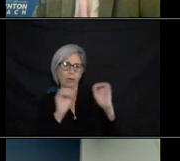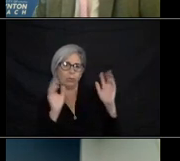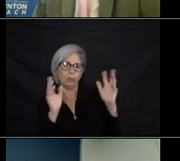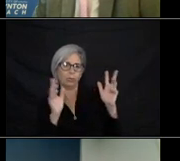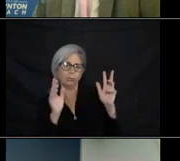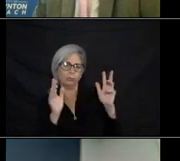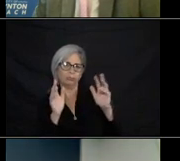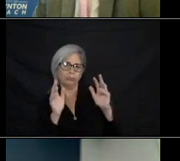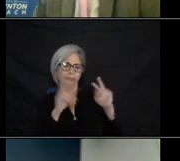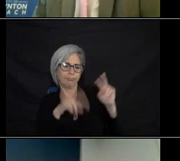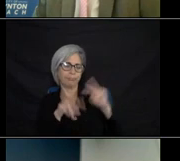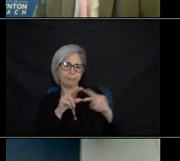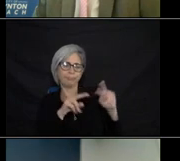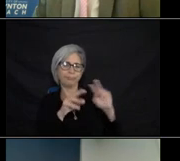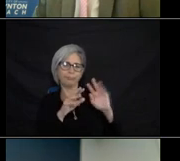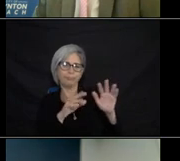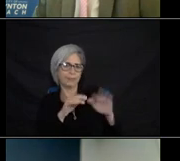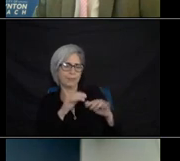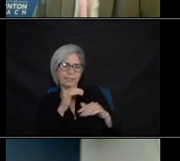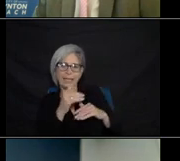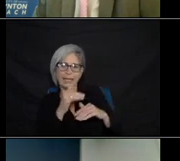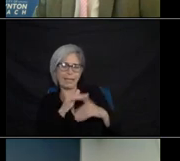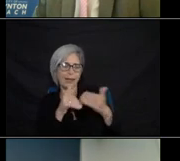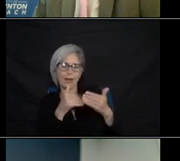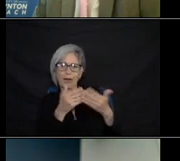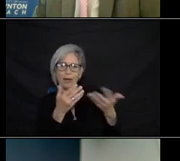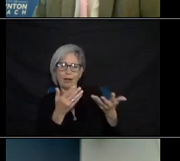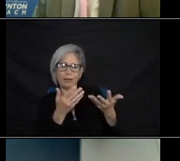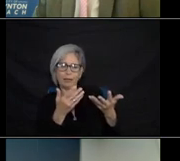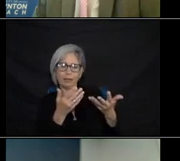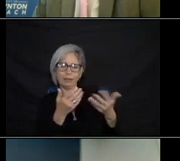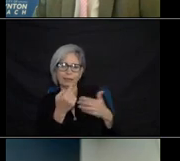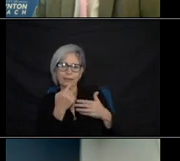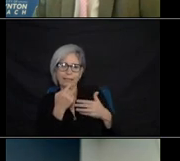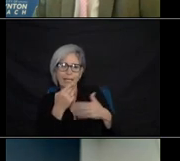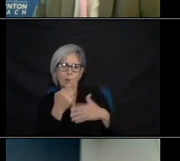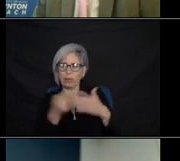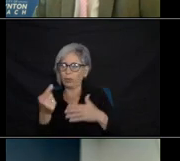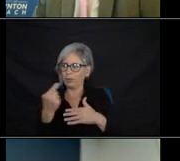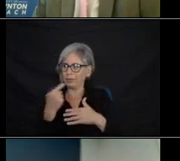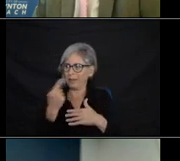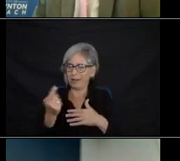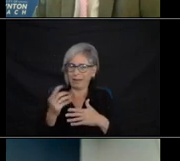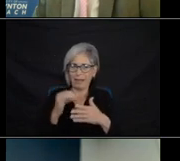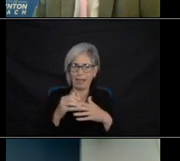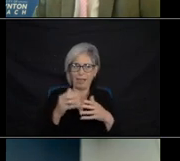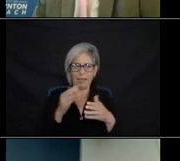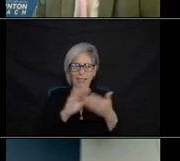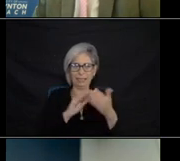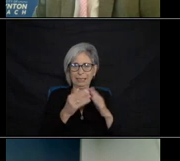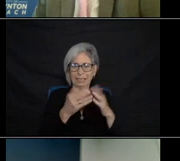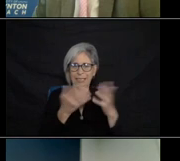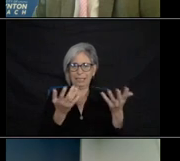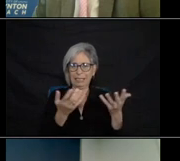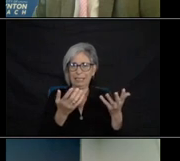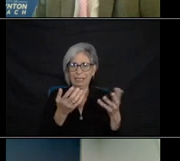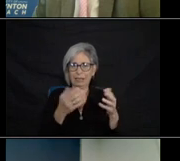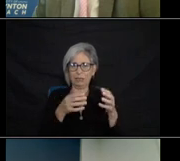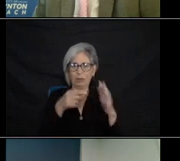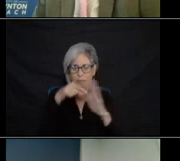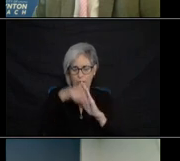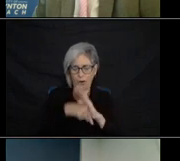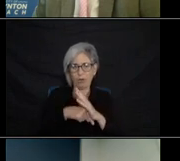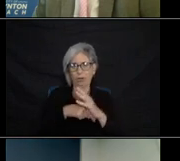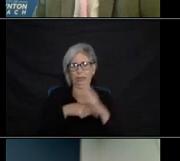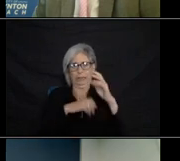discretion, and does not at all imply what you're saying, that the city engineer can further evaluate, study